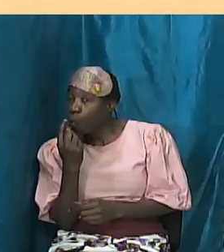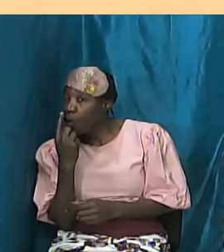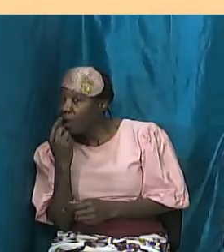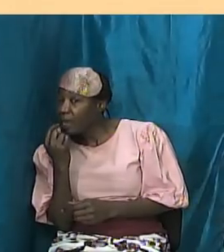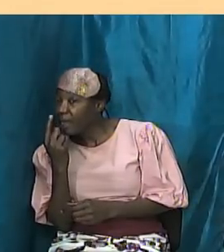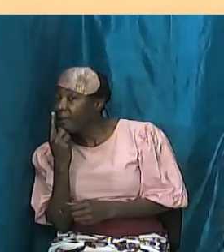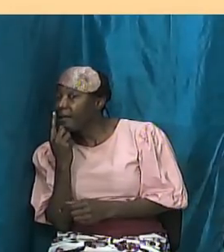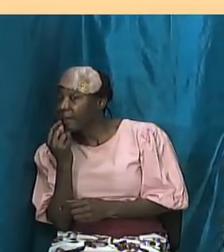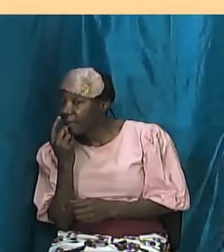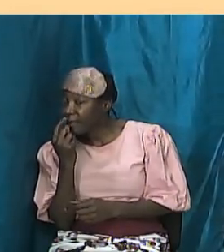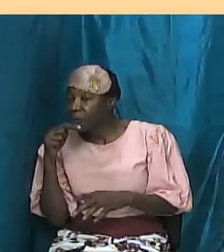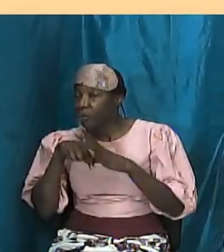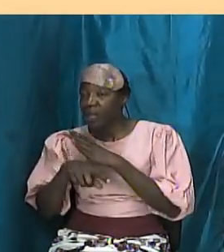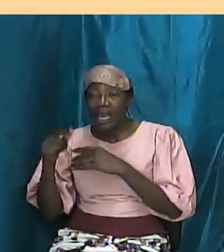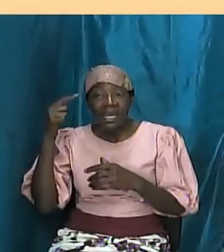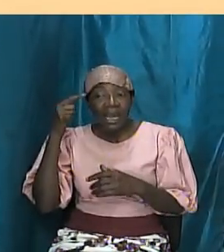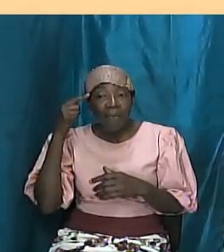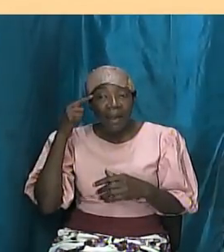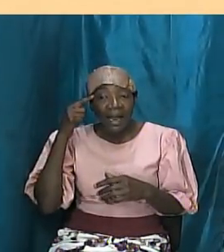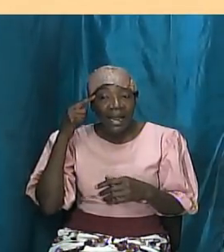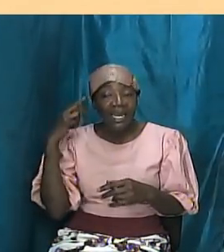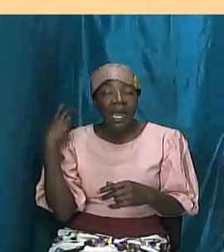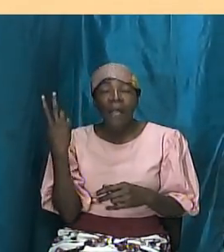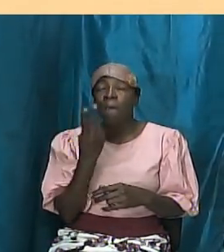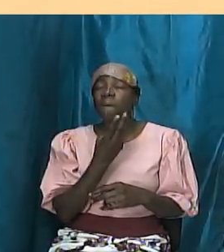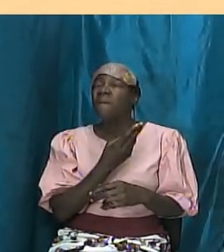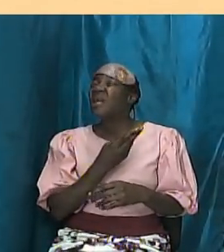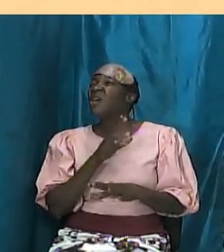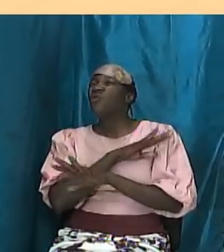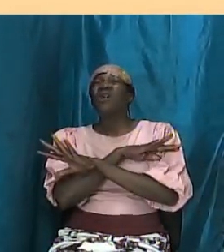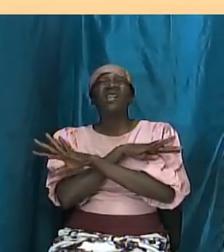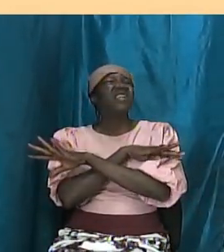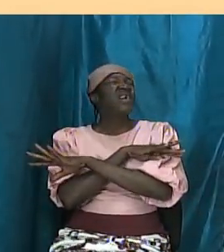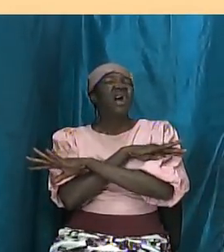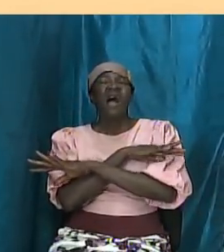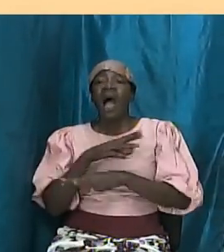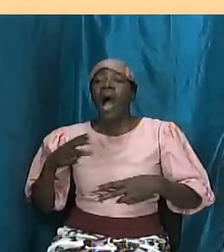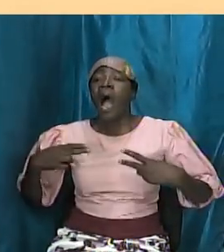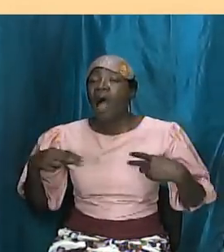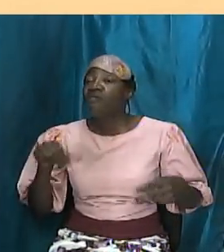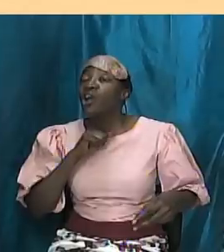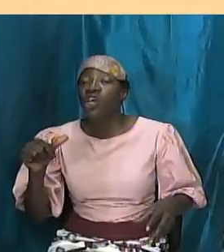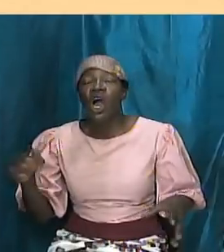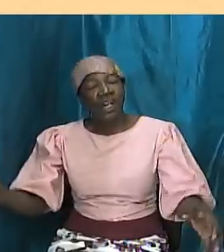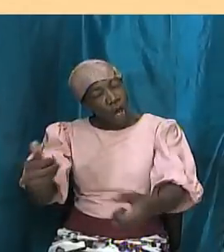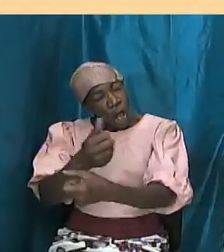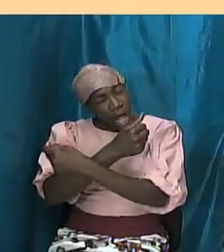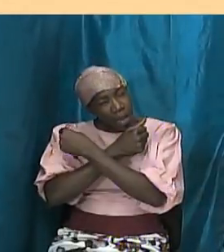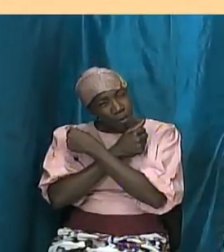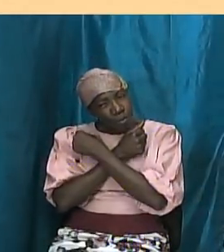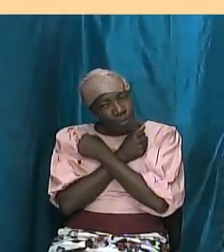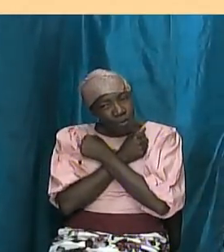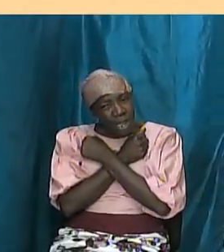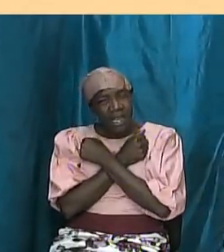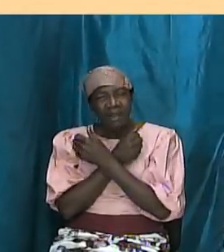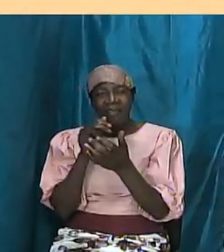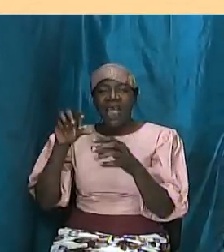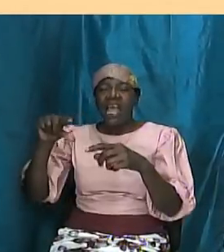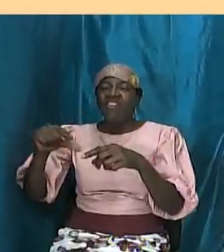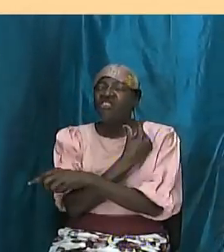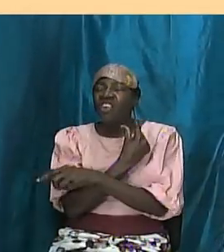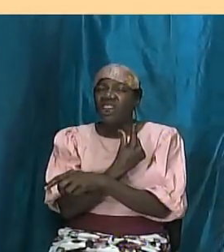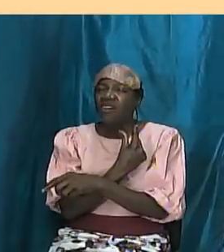our minds, because we have not embraced the book of Genesis as we ought